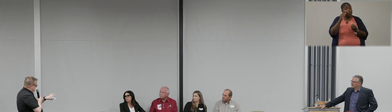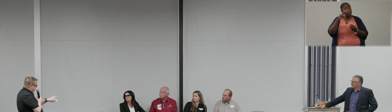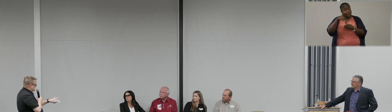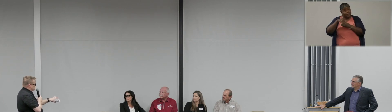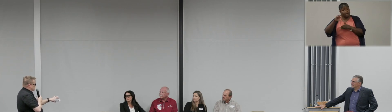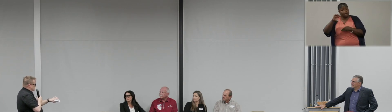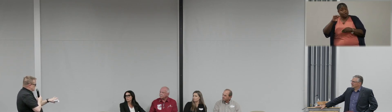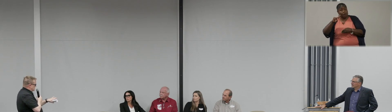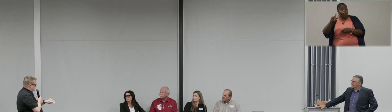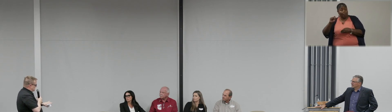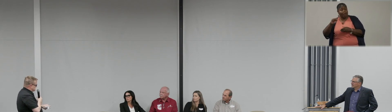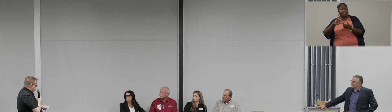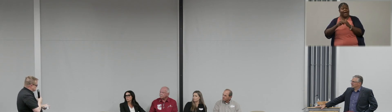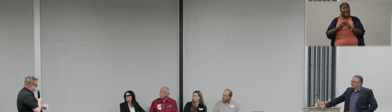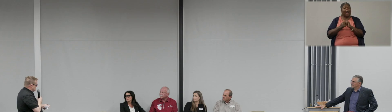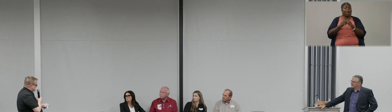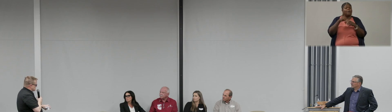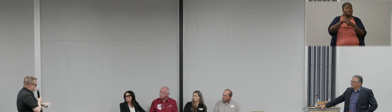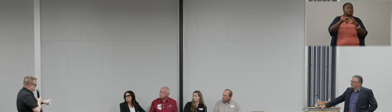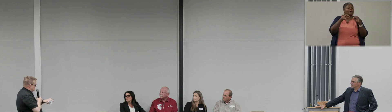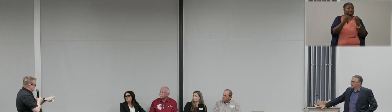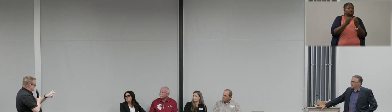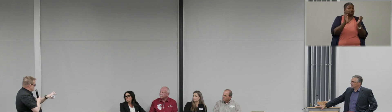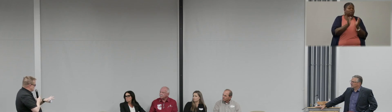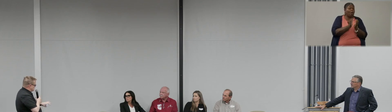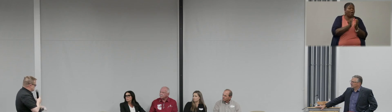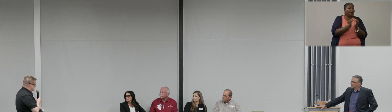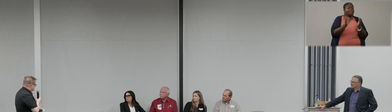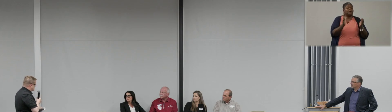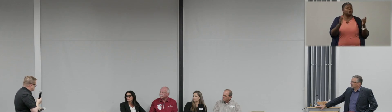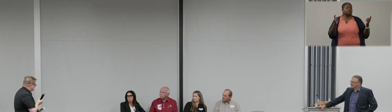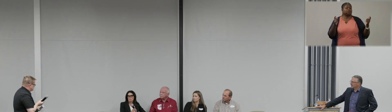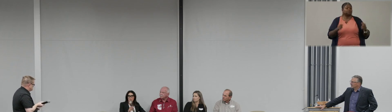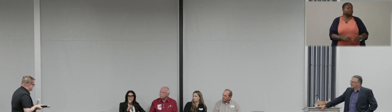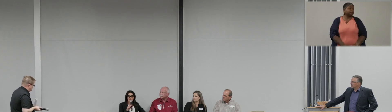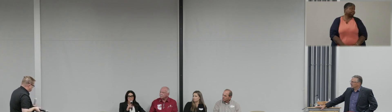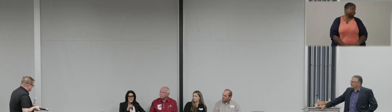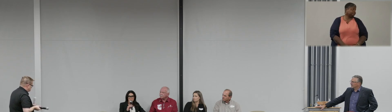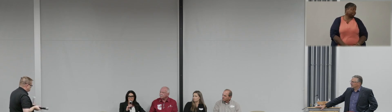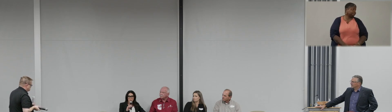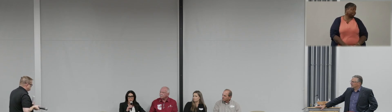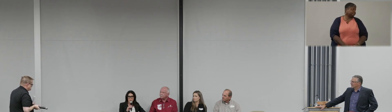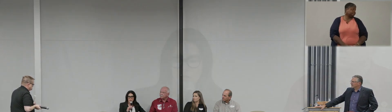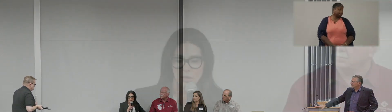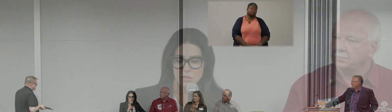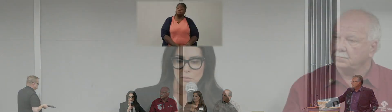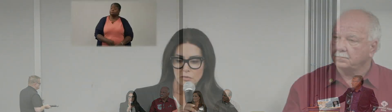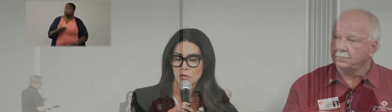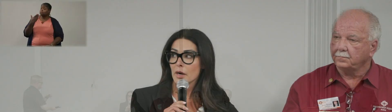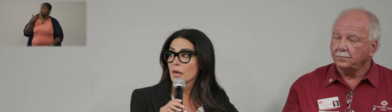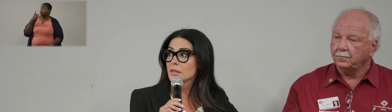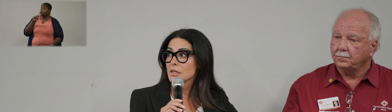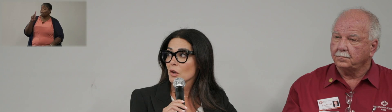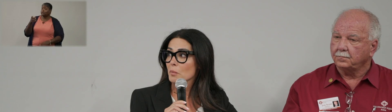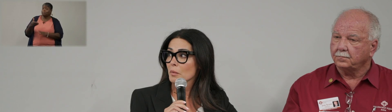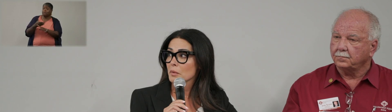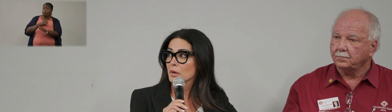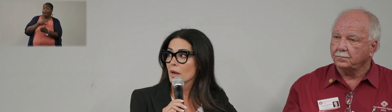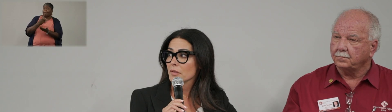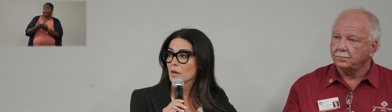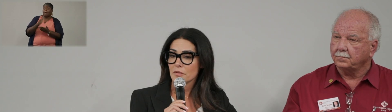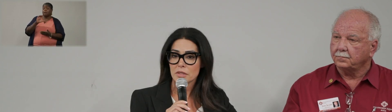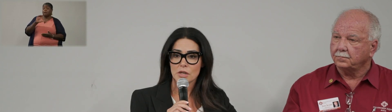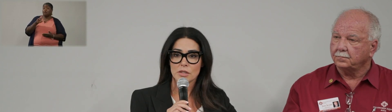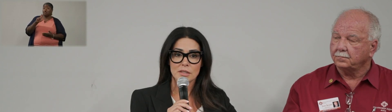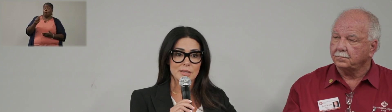but how would you roll it out in an organization, small, medium, and large? Good question. Actually, before I got to Copa, we were